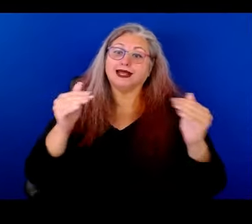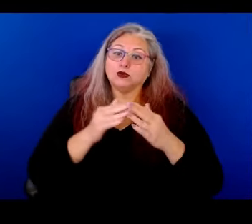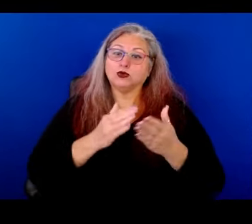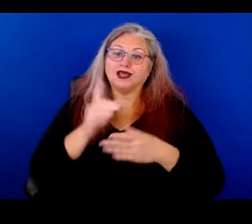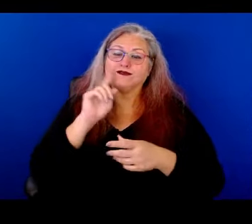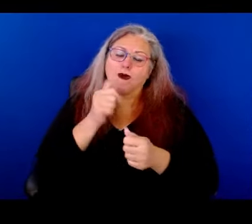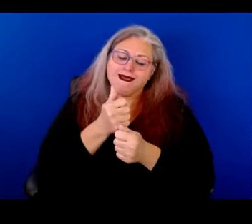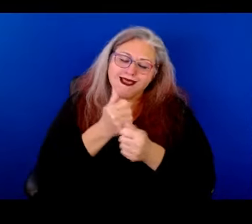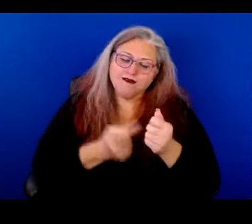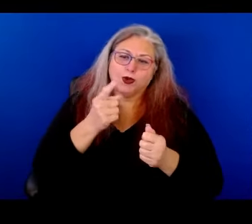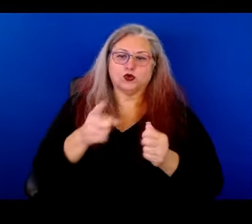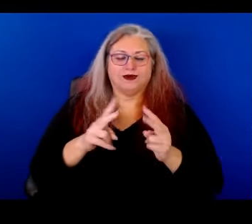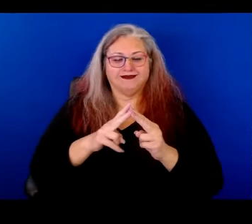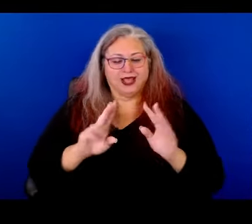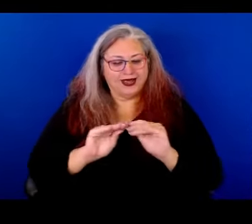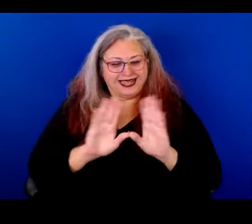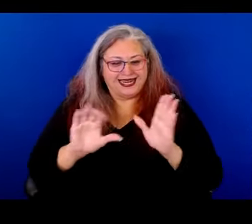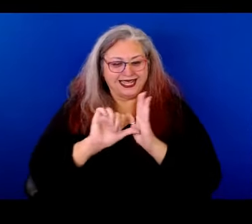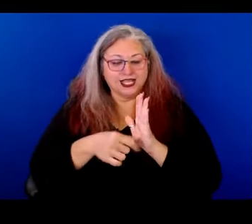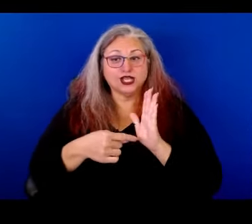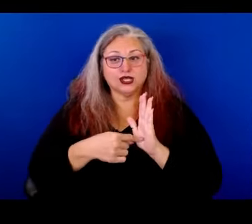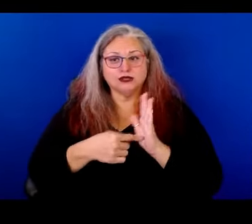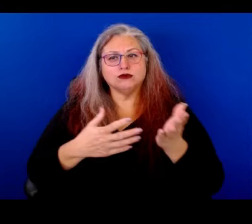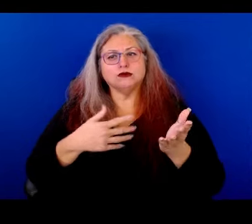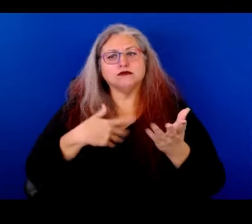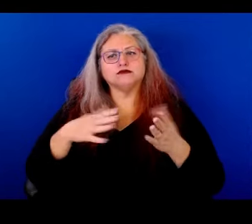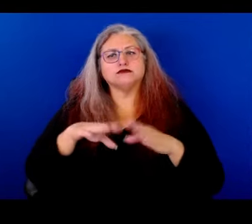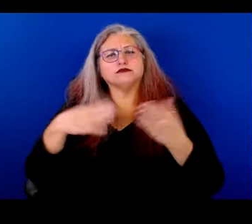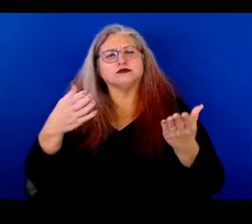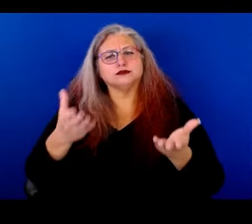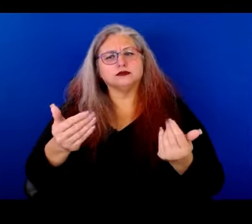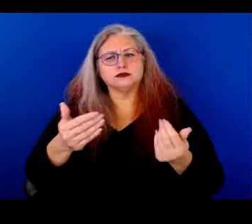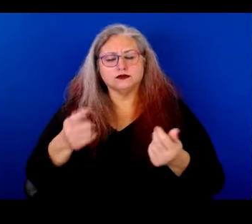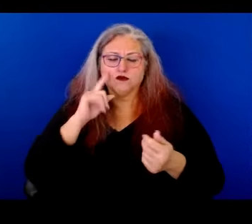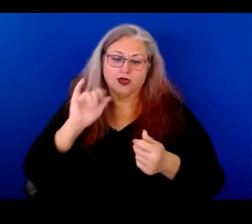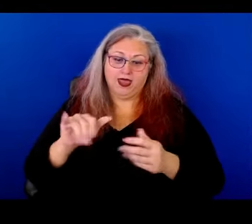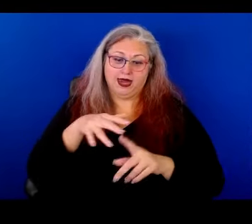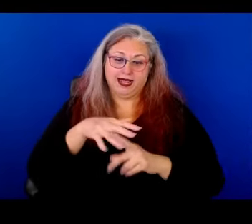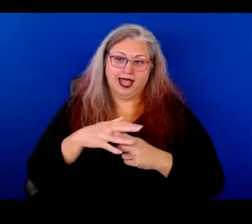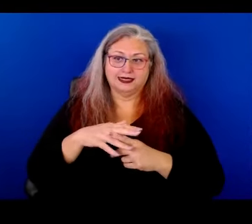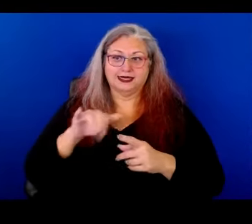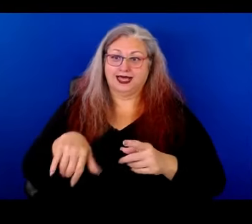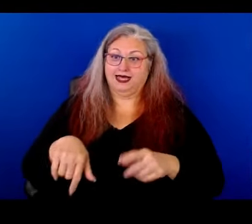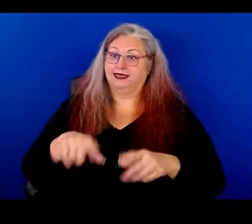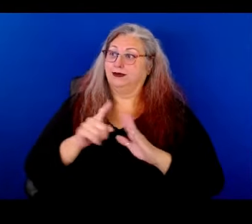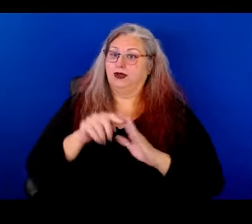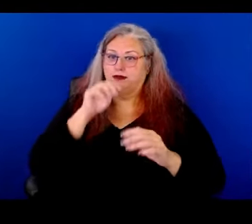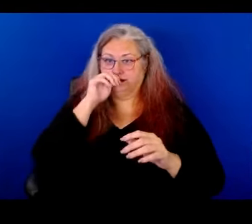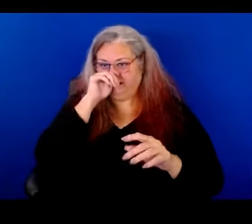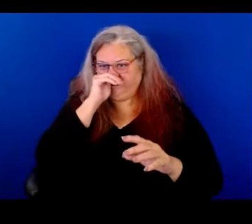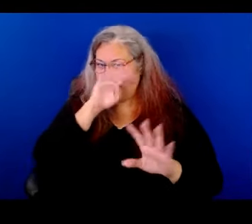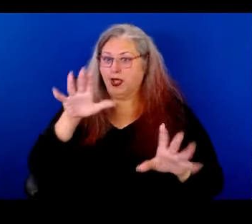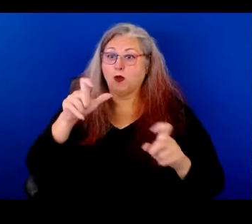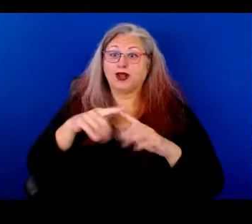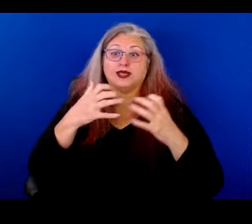for everyone. You're very clear about that. And so I just want to open up in that context. This is where we are at the moment. I want to give